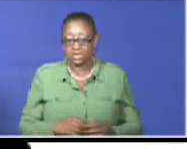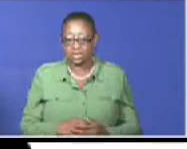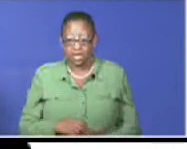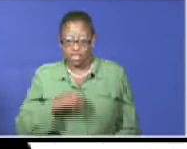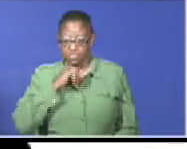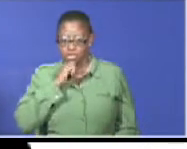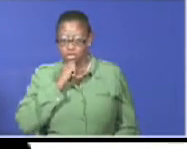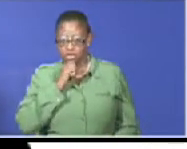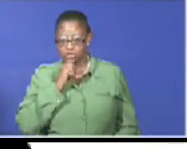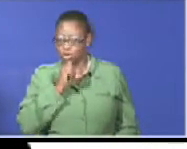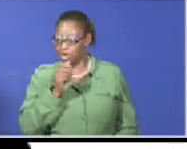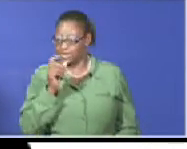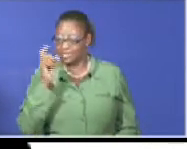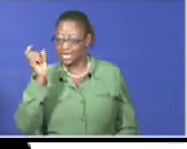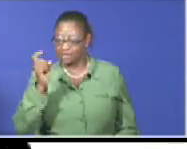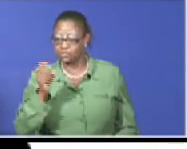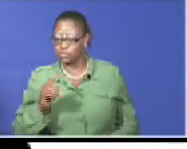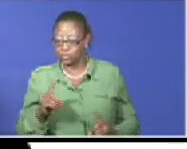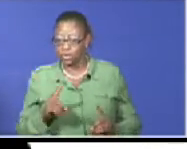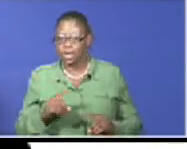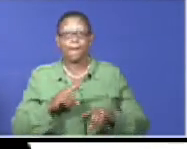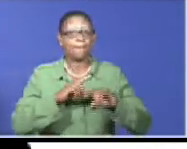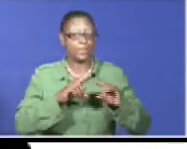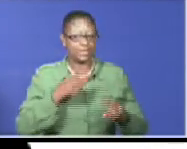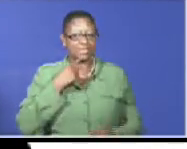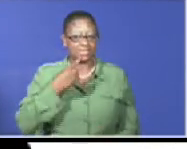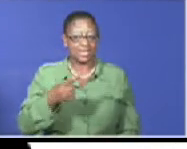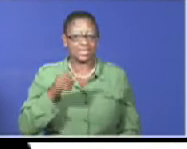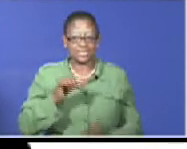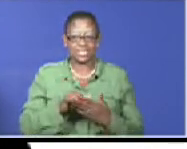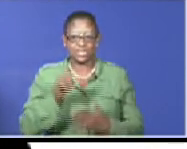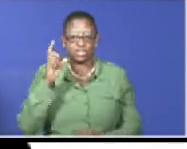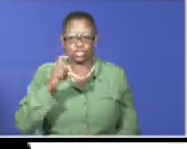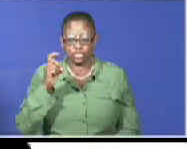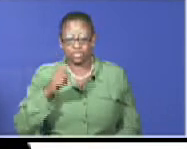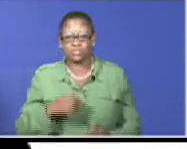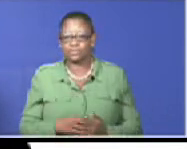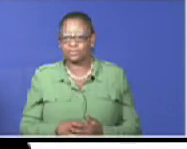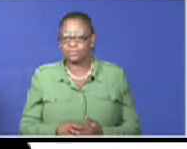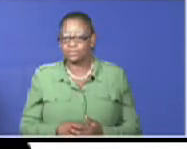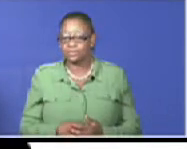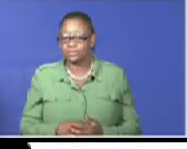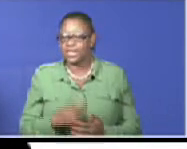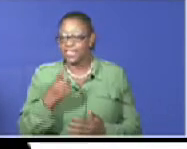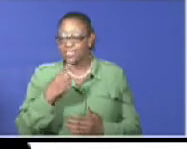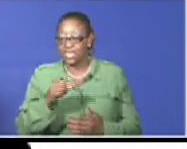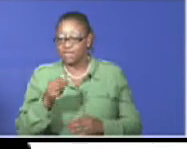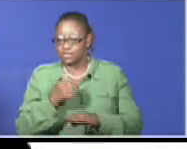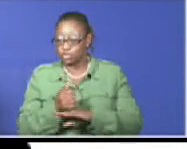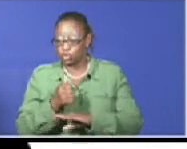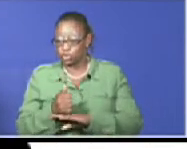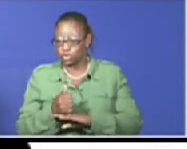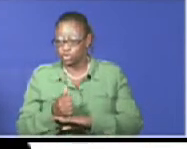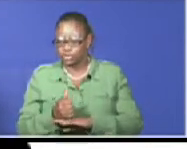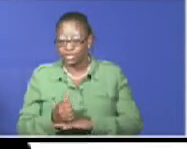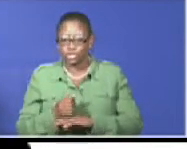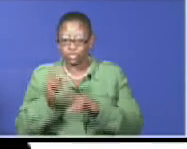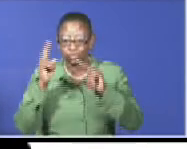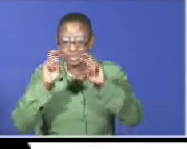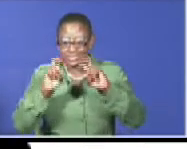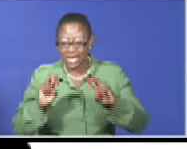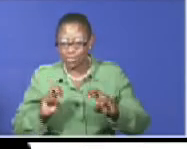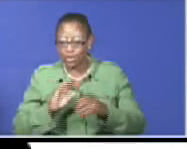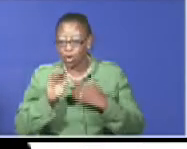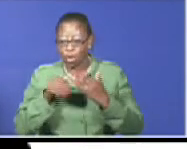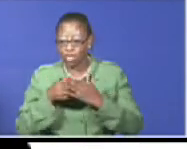be. Well, the rules say they have a duty to do that. The rules do say there's a duty. They have a duty to examine any report? I mean,